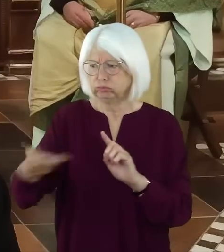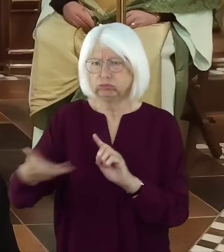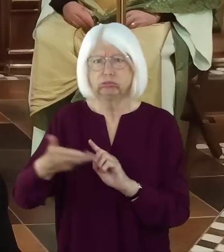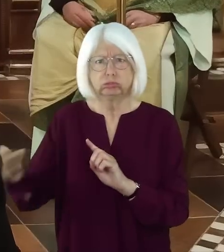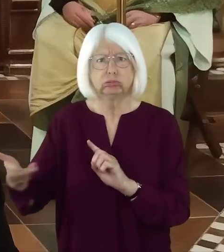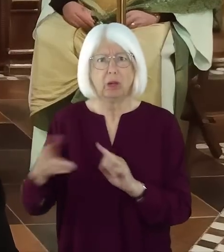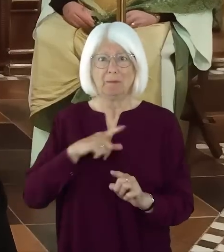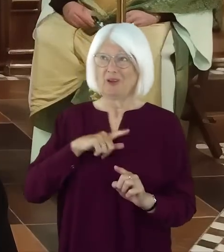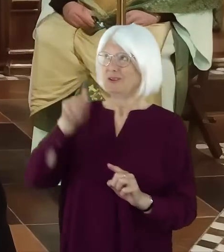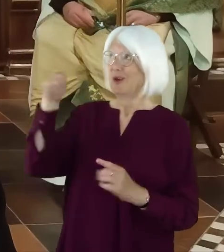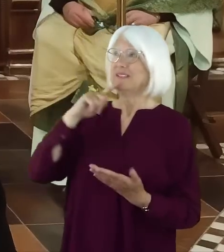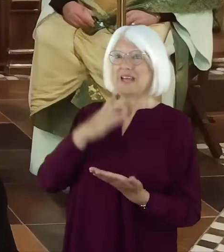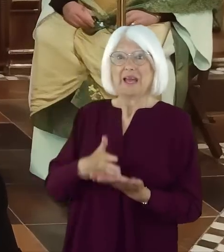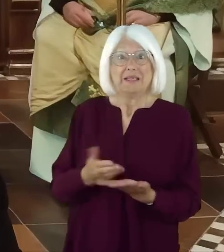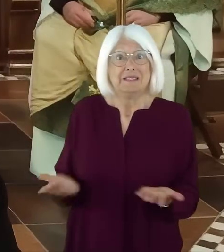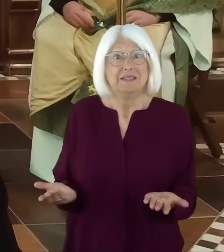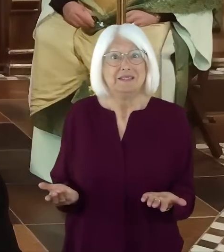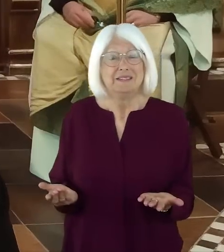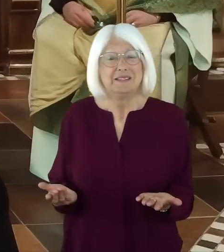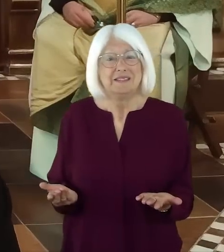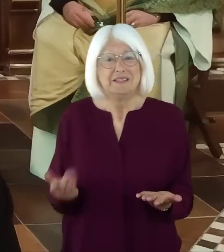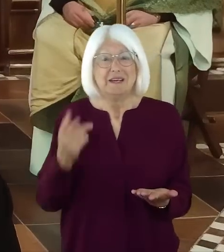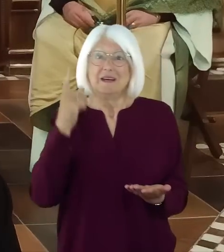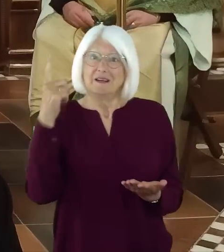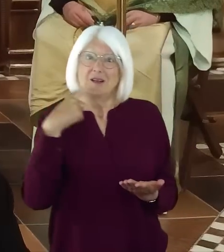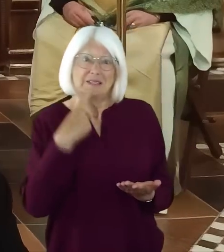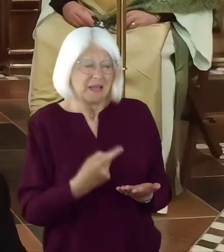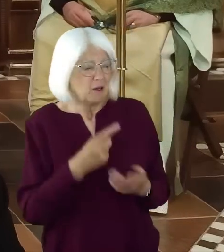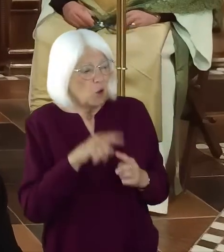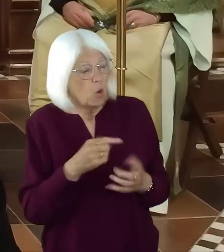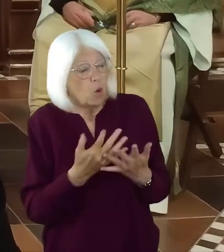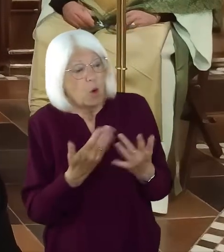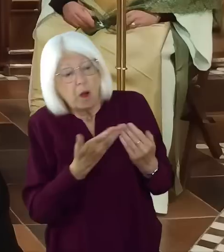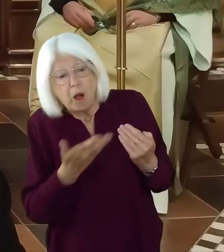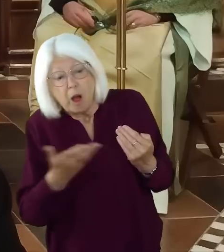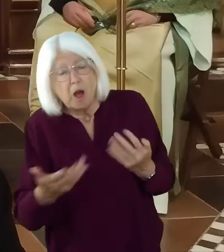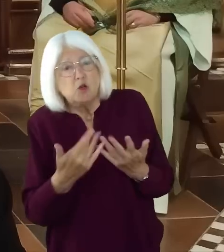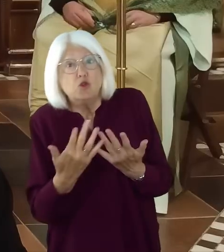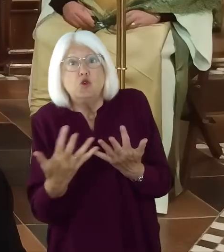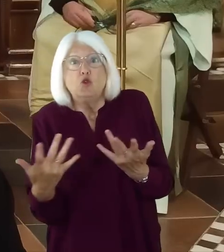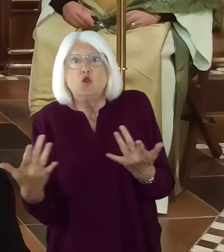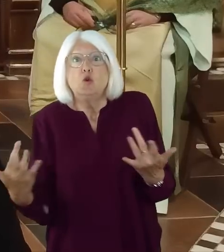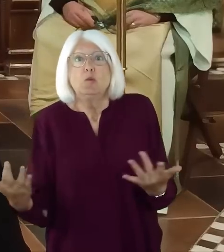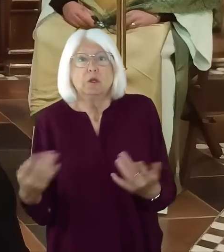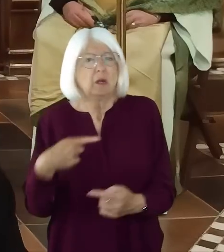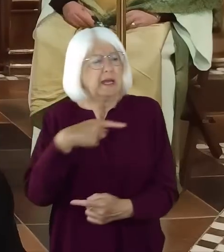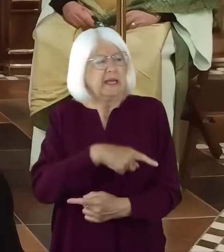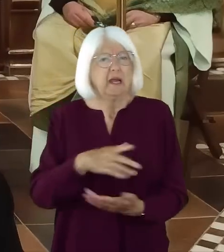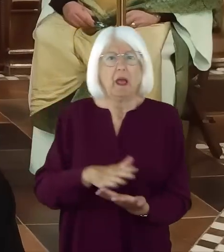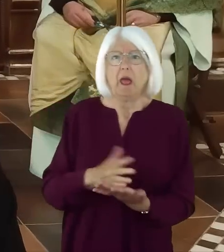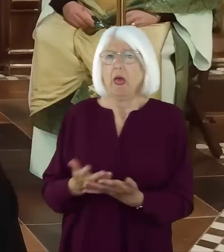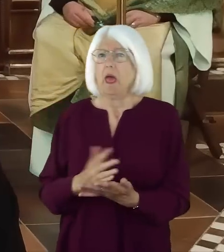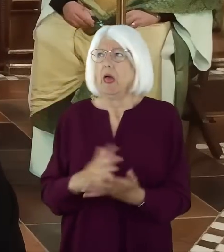to what was said. So numerous shall your descendants be. He did not weaken in